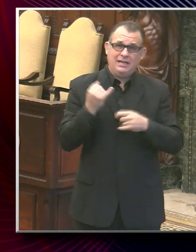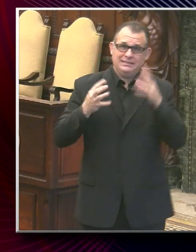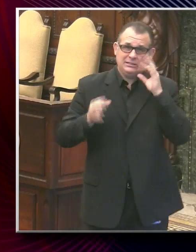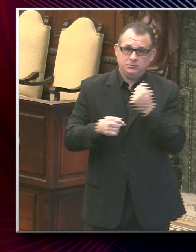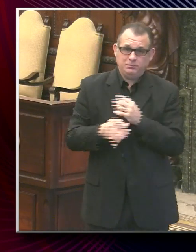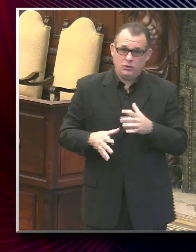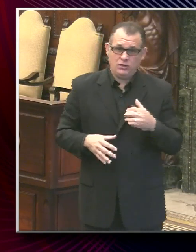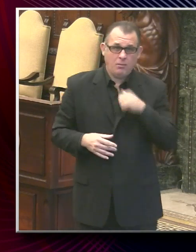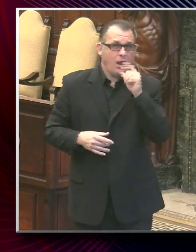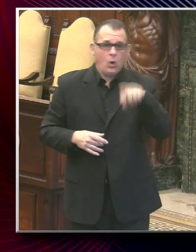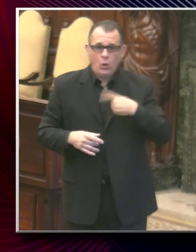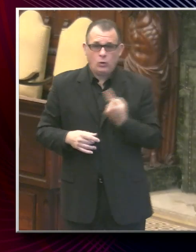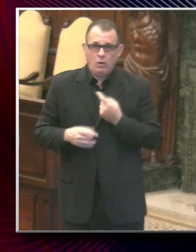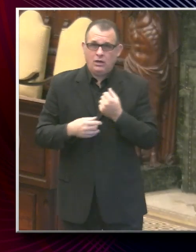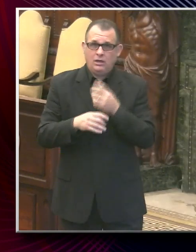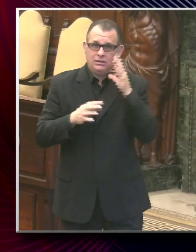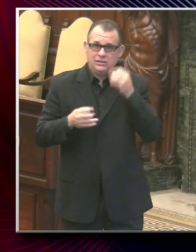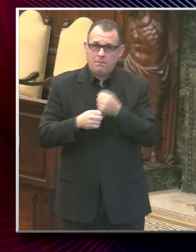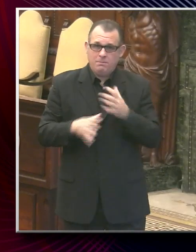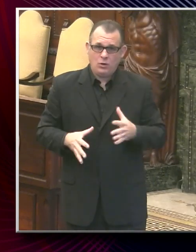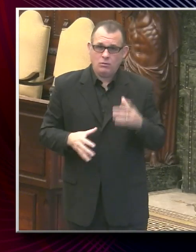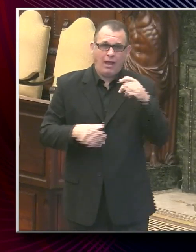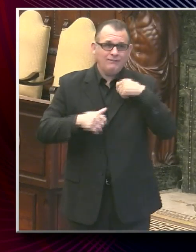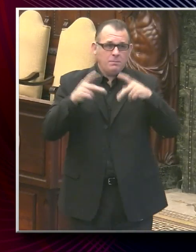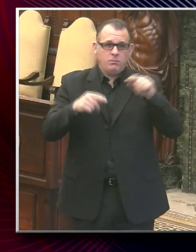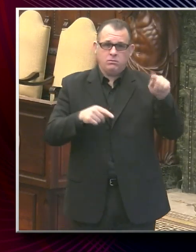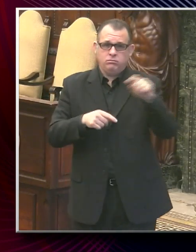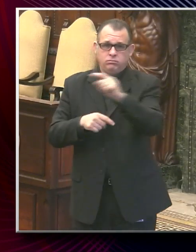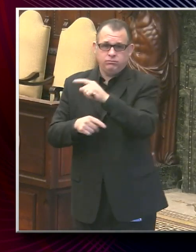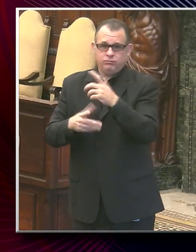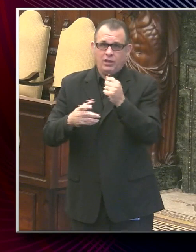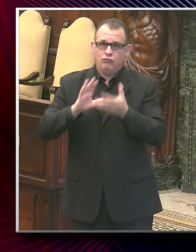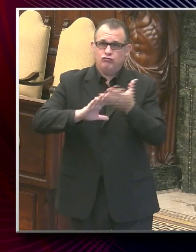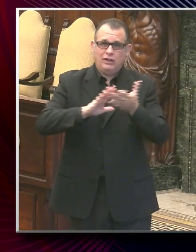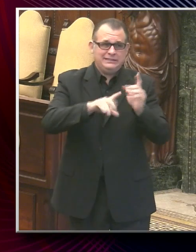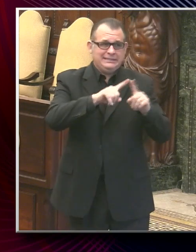decision maker. And there are people throughout the government who run departments